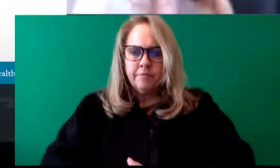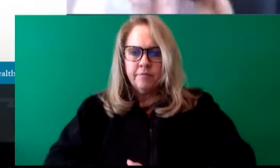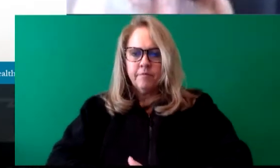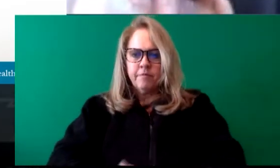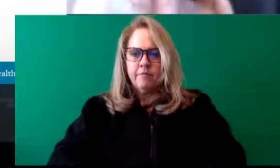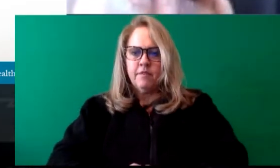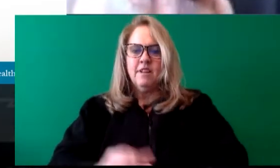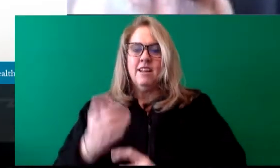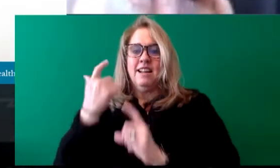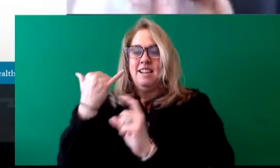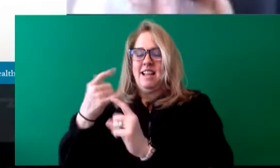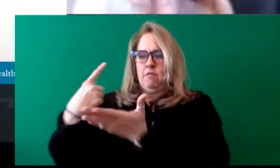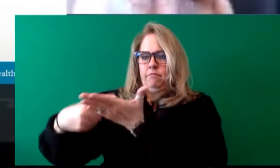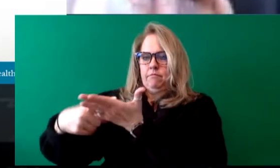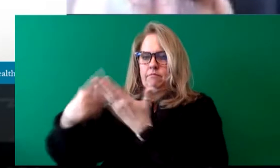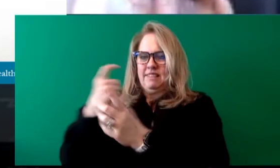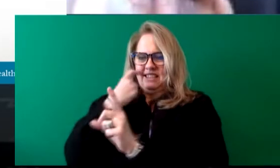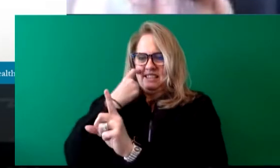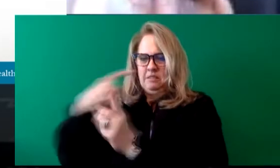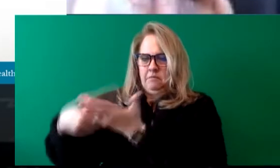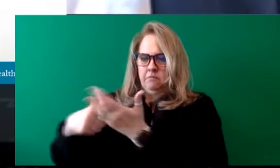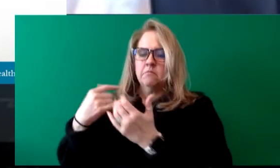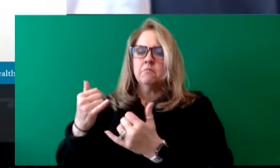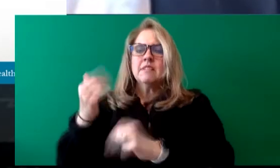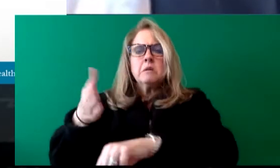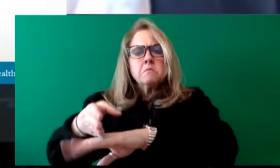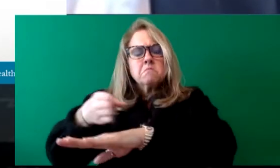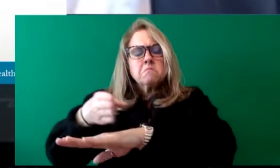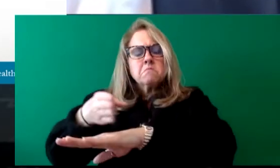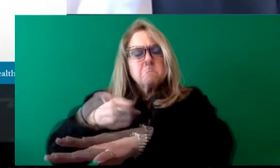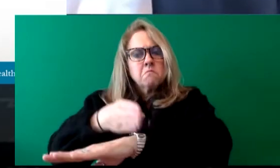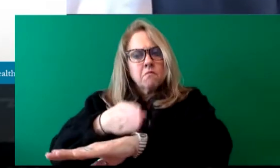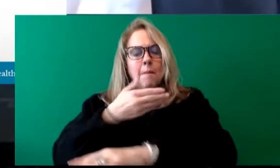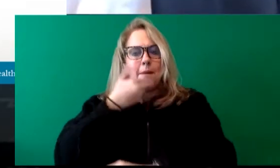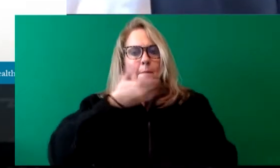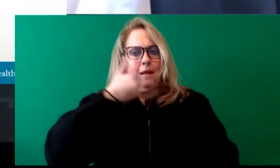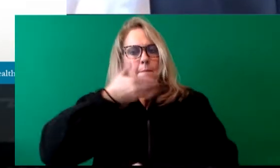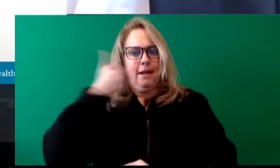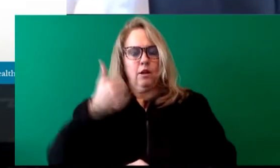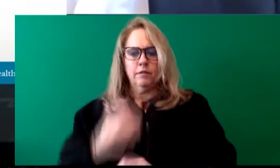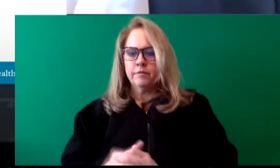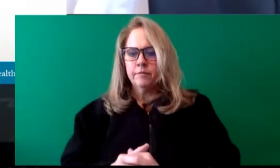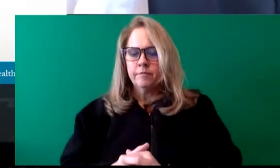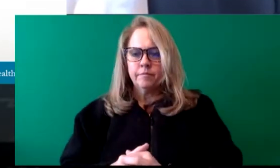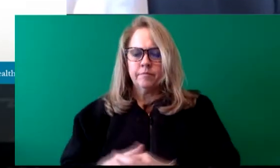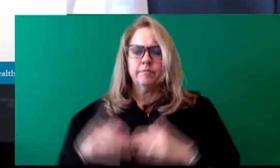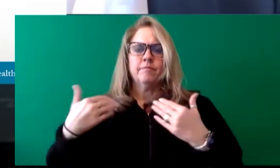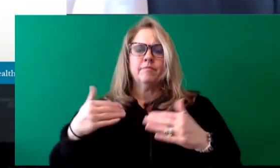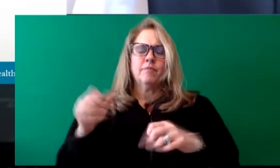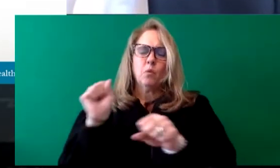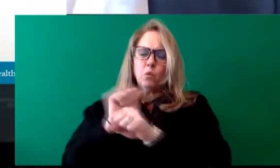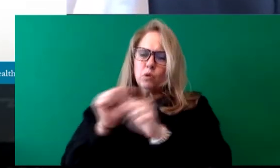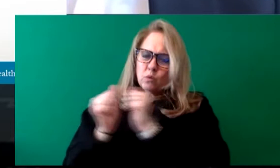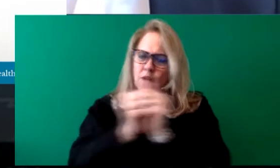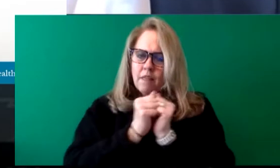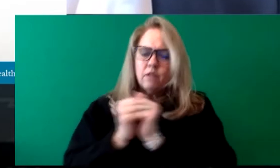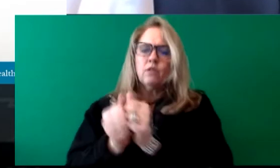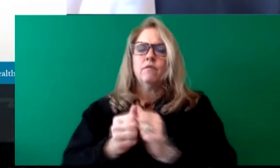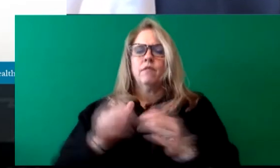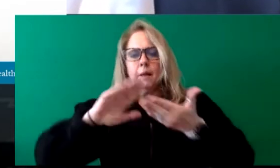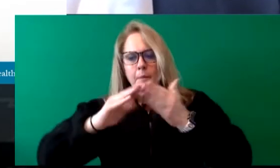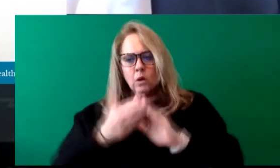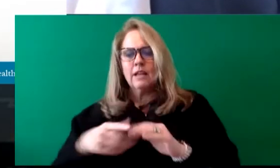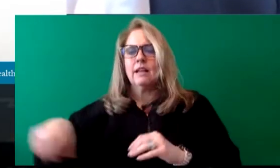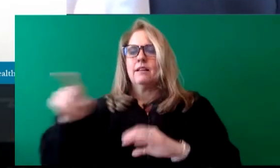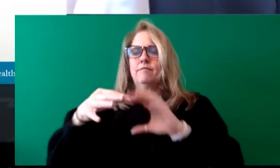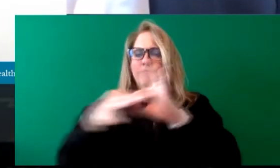earlier, we're getting better, and I think it's tremendous that we collectively, with our community partners, healthcare